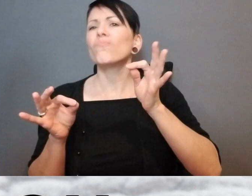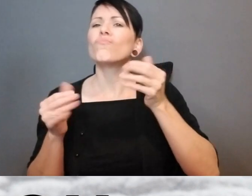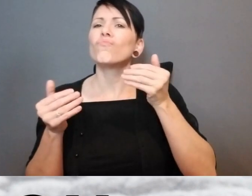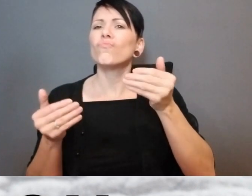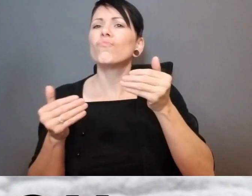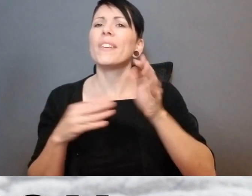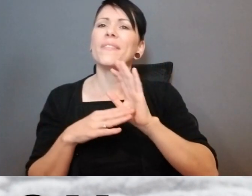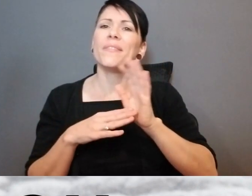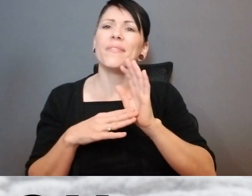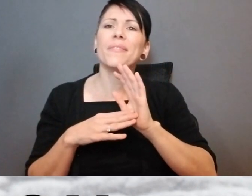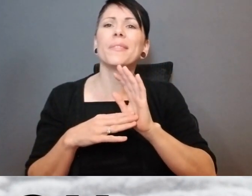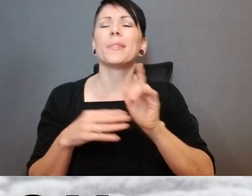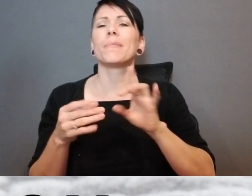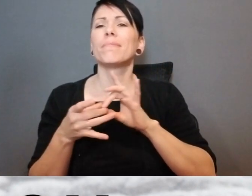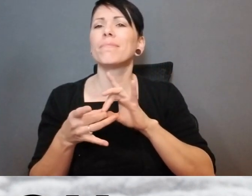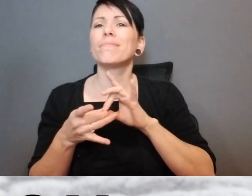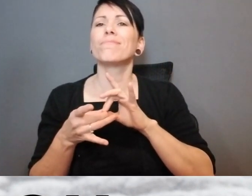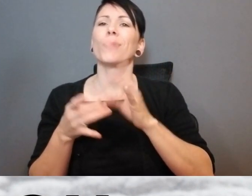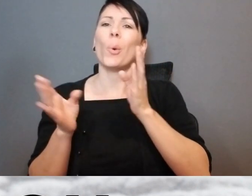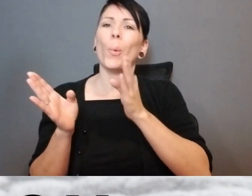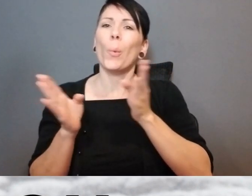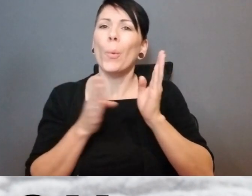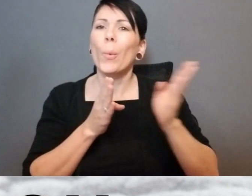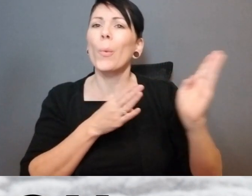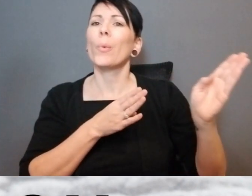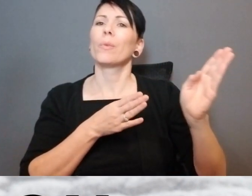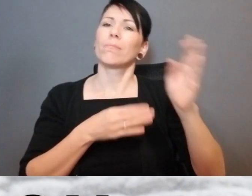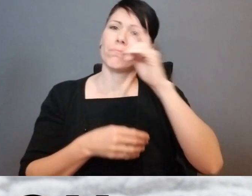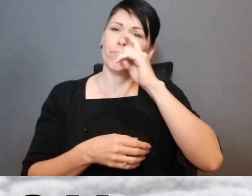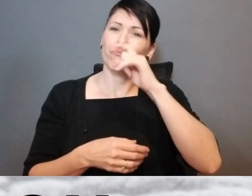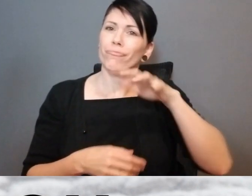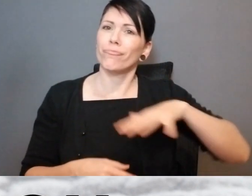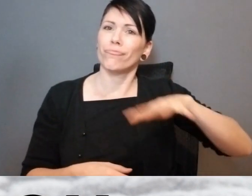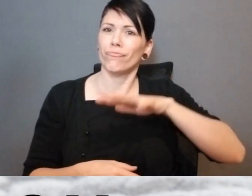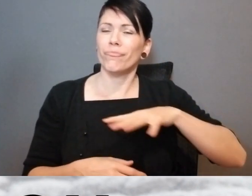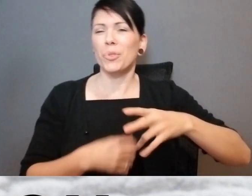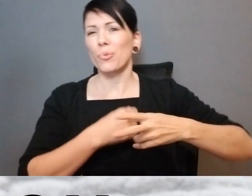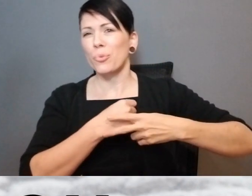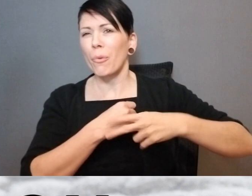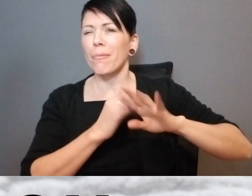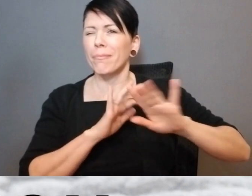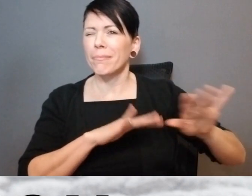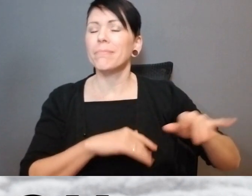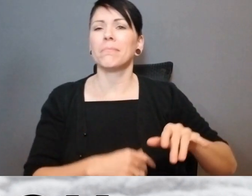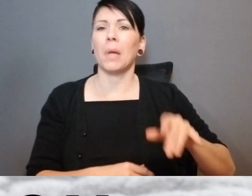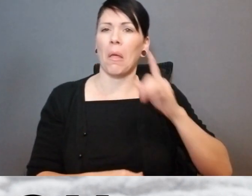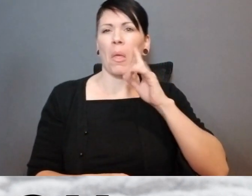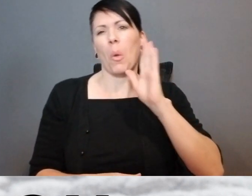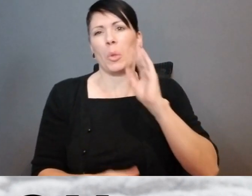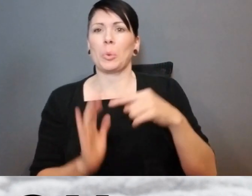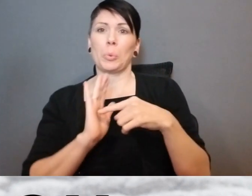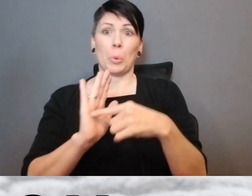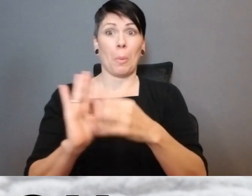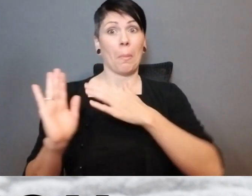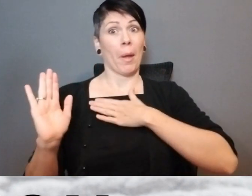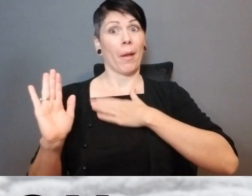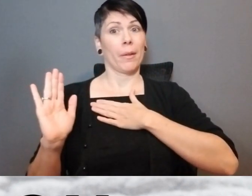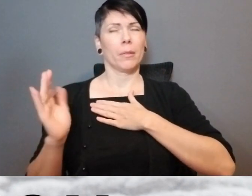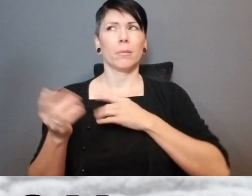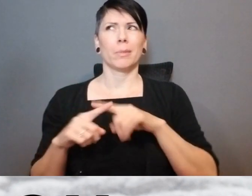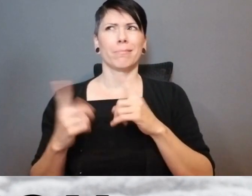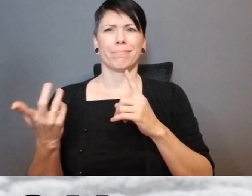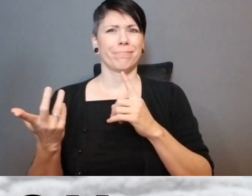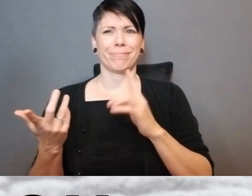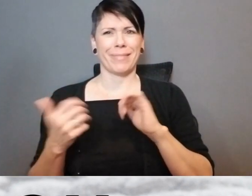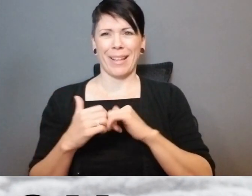I decided to do a video about organizing doll space, I thought, well, I'll just show what works for me. But for this to actually be valuable to you,